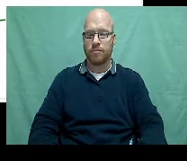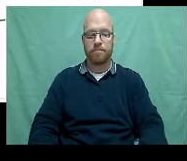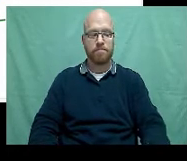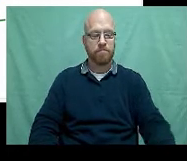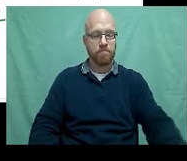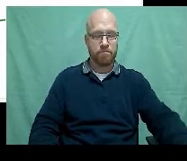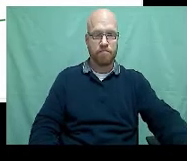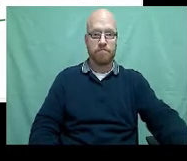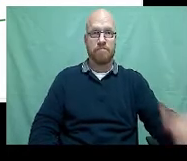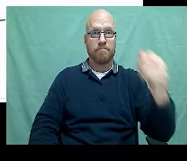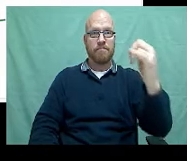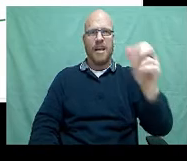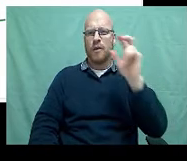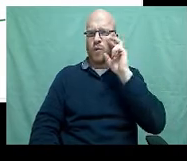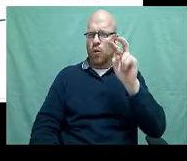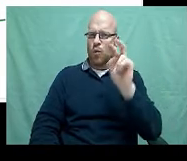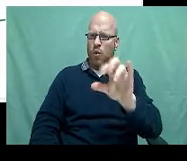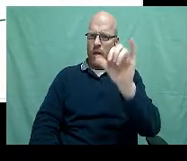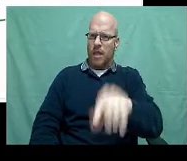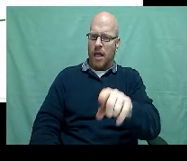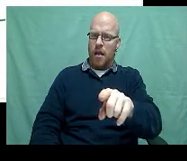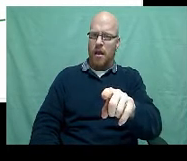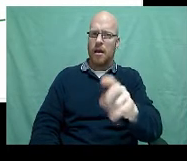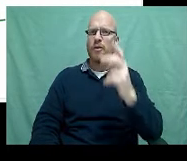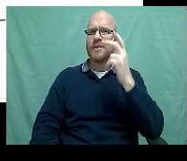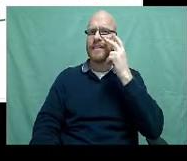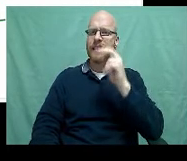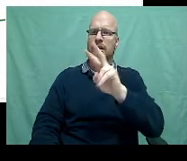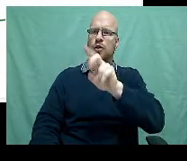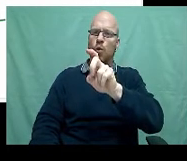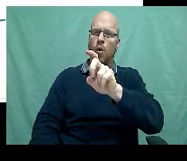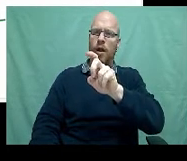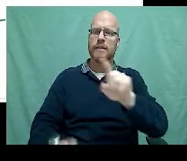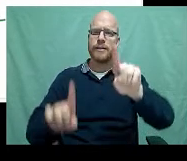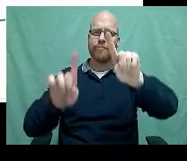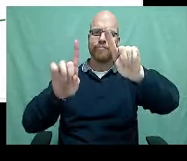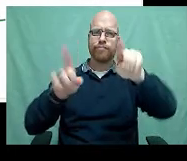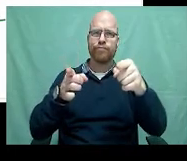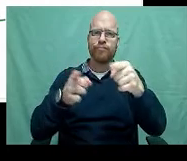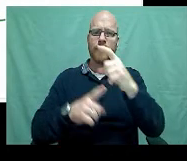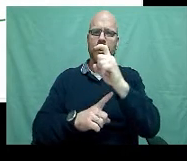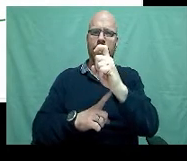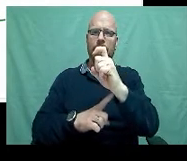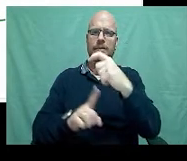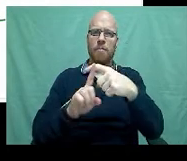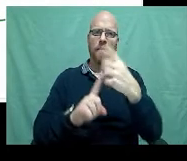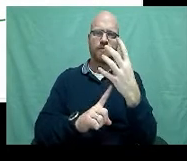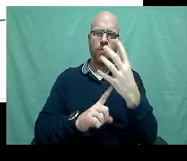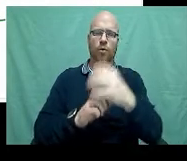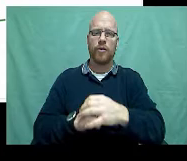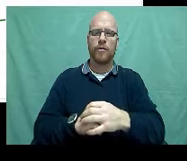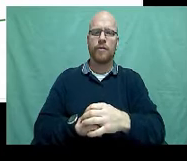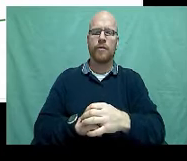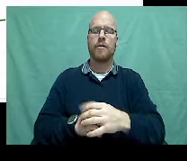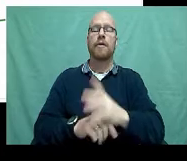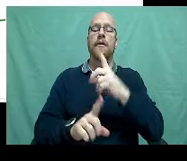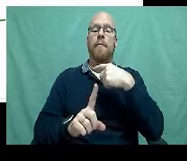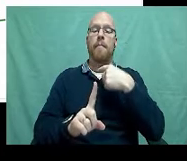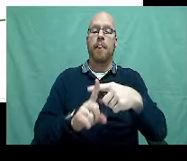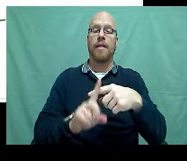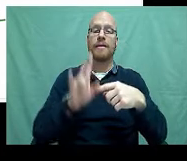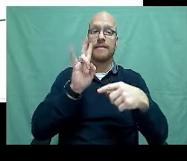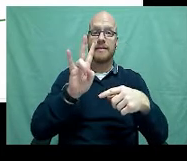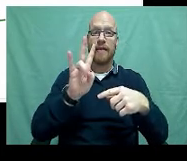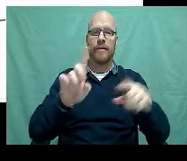Now, if you look at these now, we can see 2x times the quantity x plus 4, plus 7